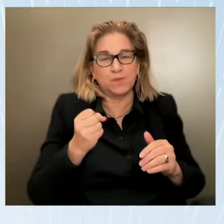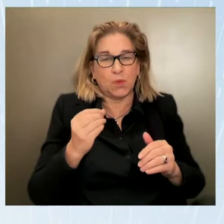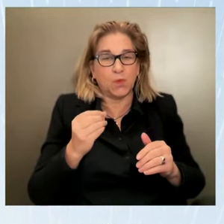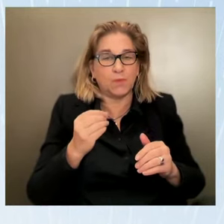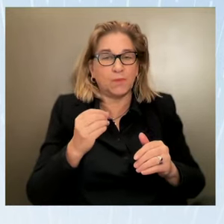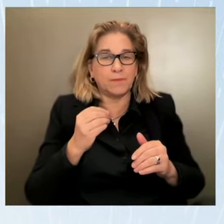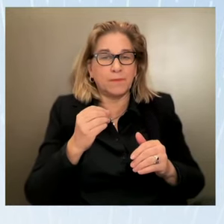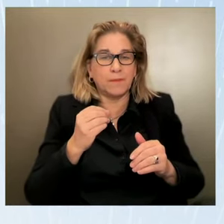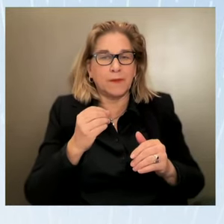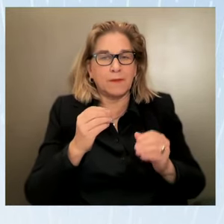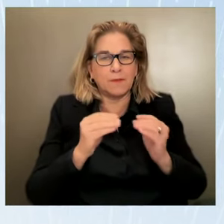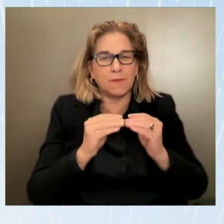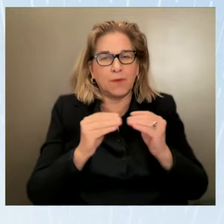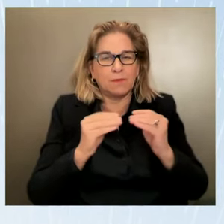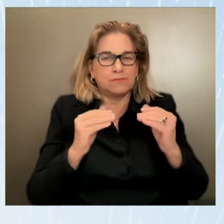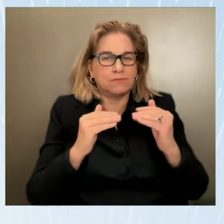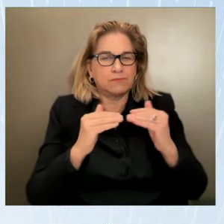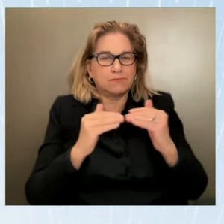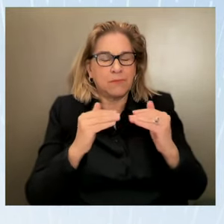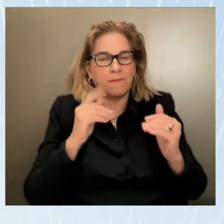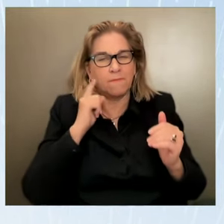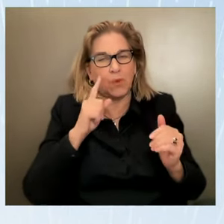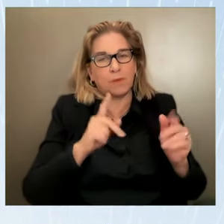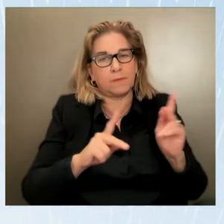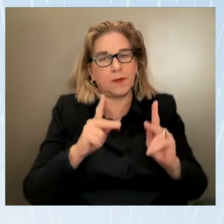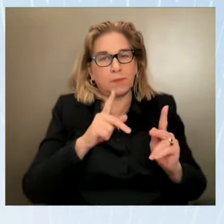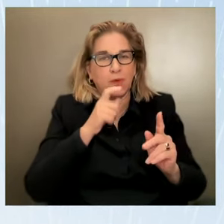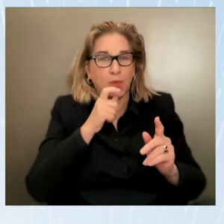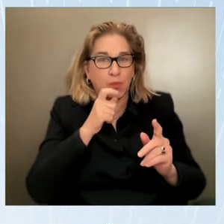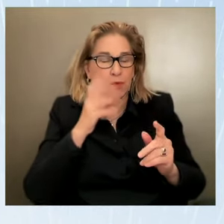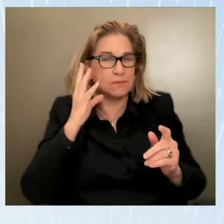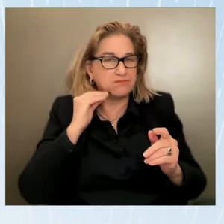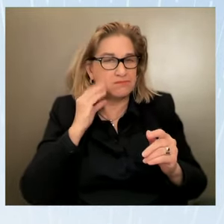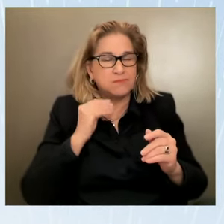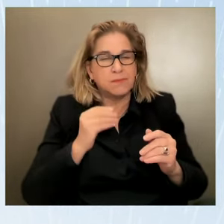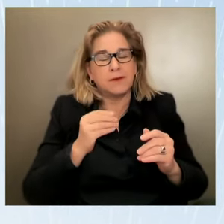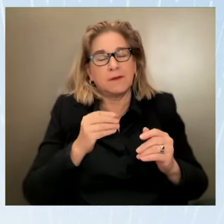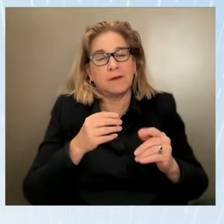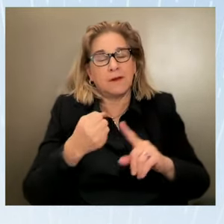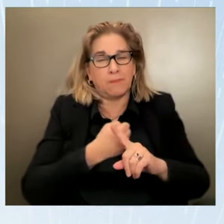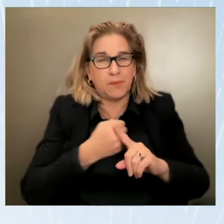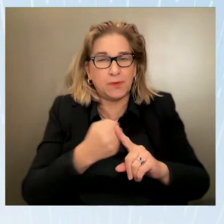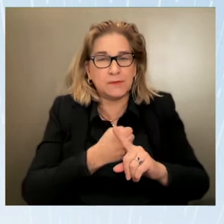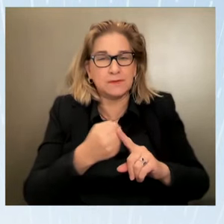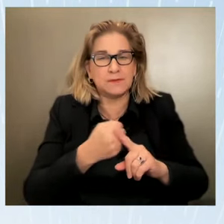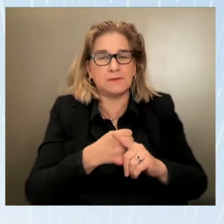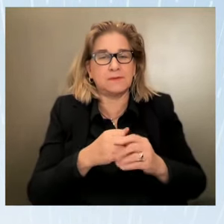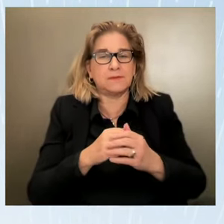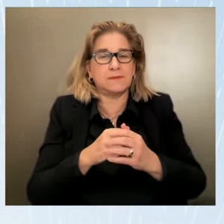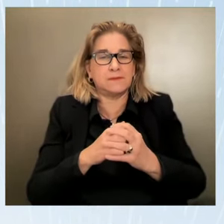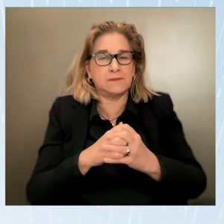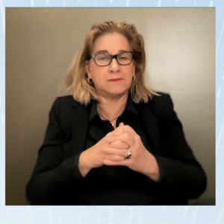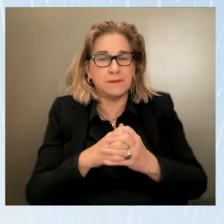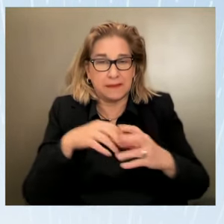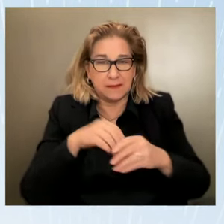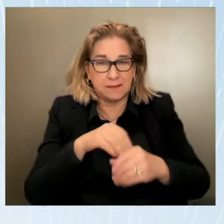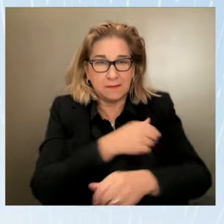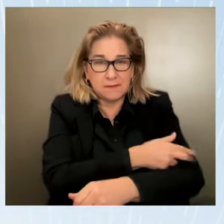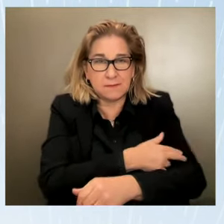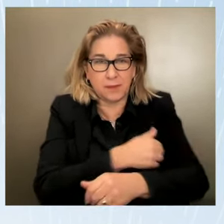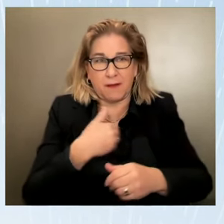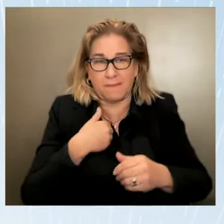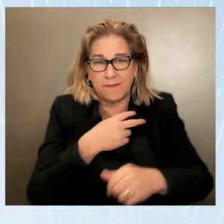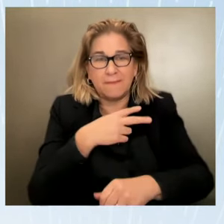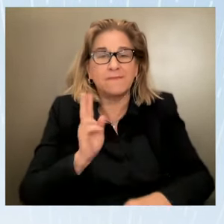you may know. Hospitals use this to enable potential victims to silently signal for